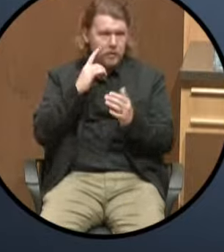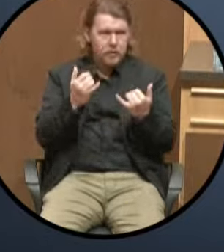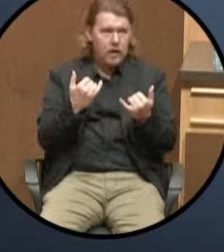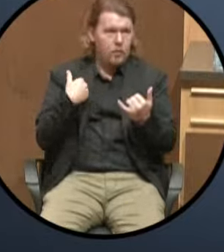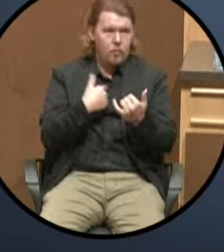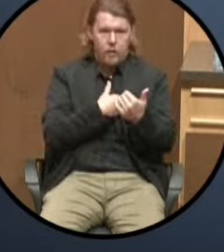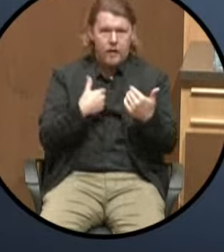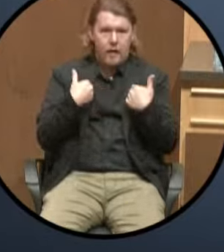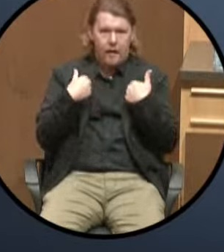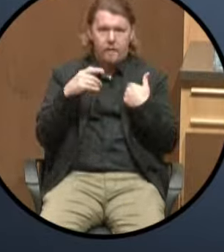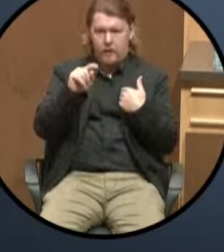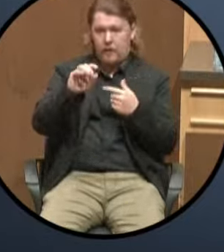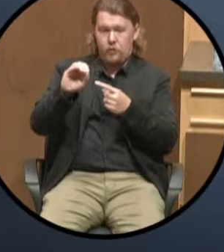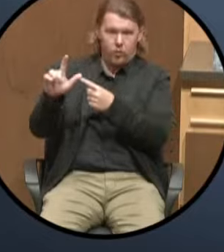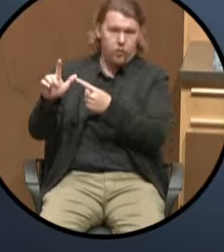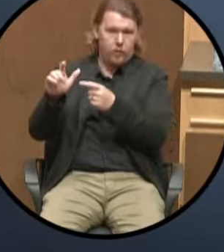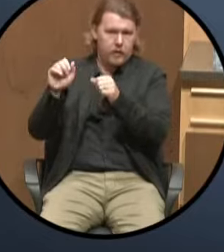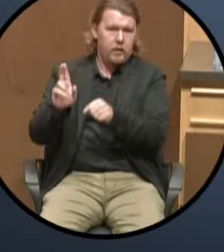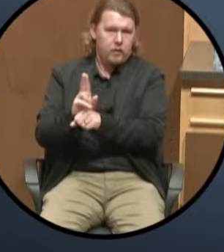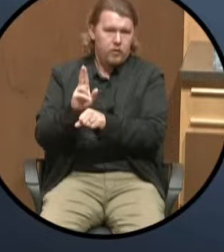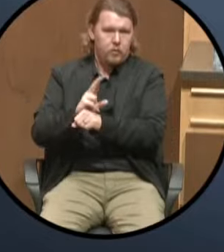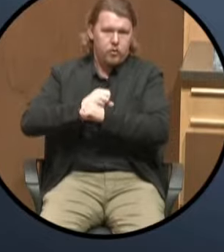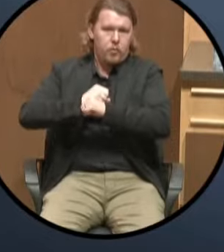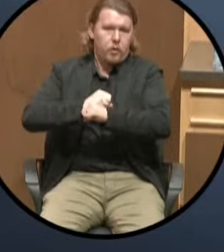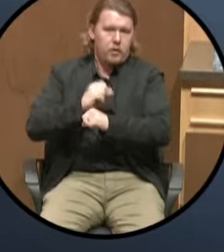to protect them, which we did not have before.